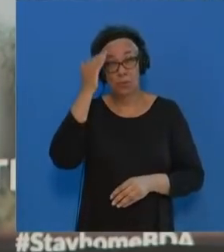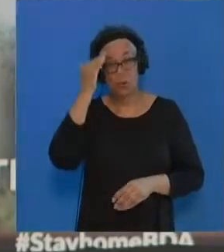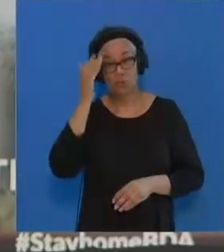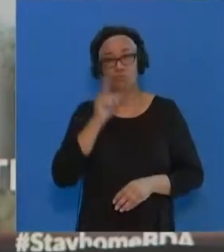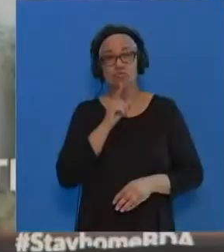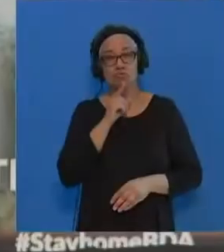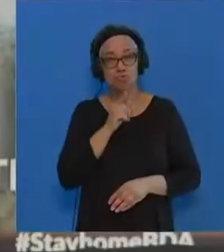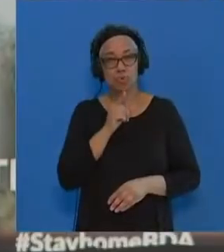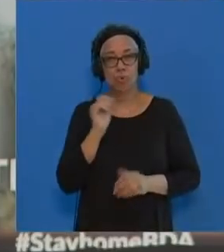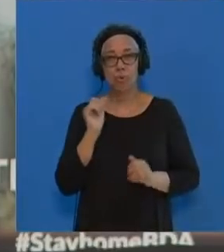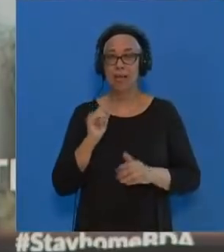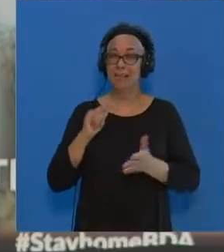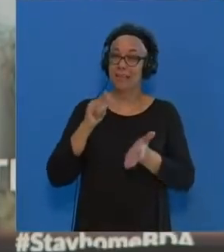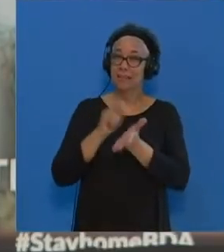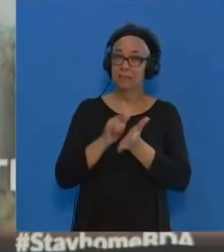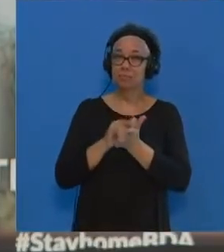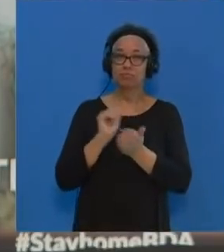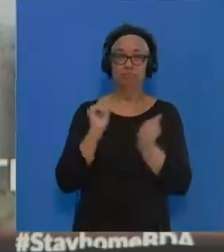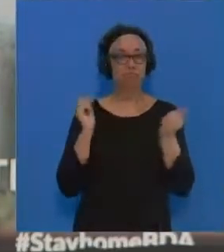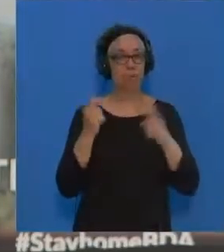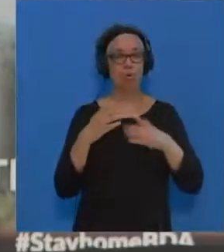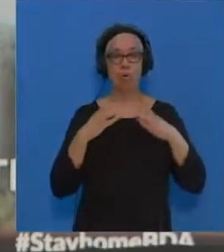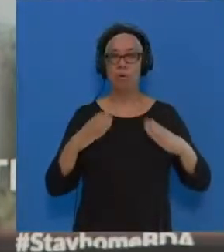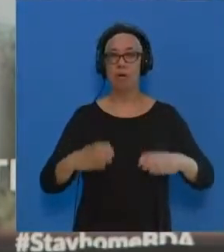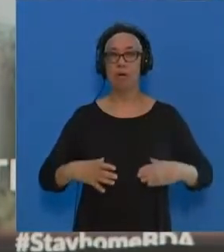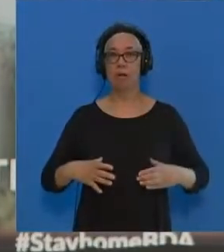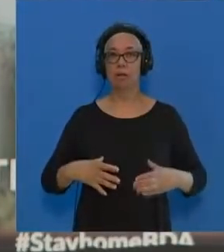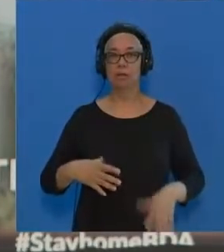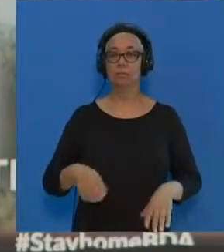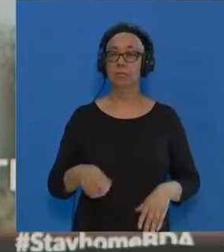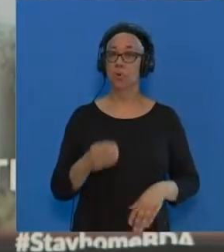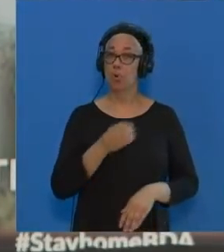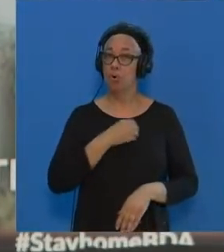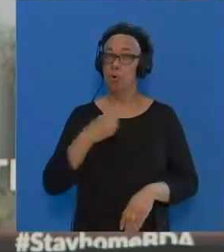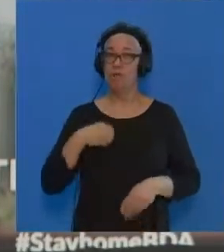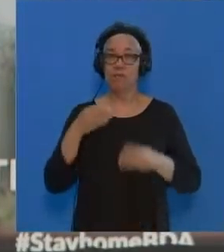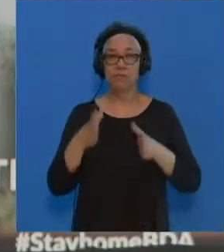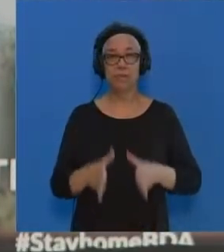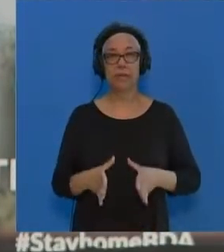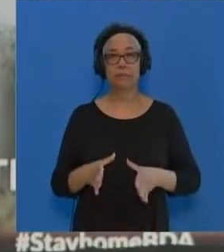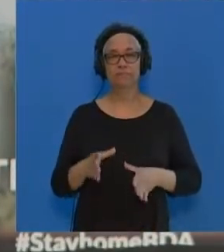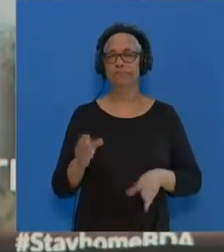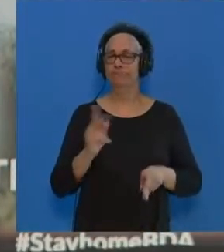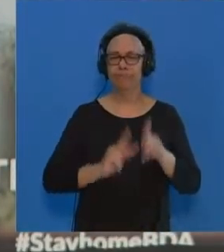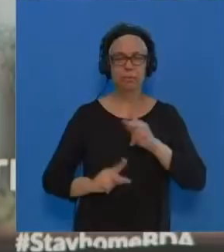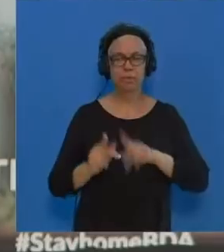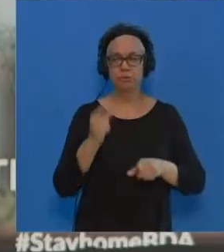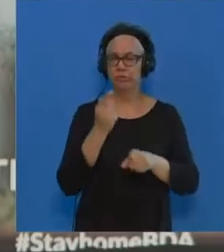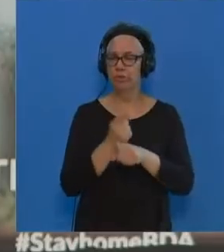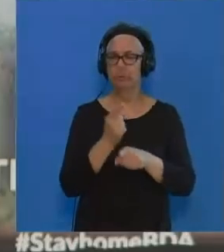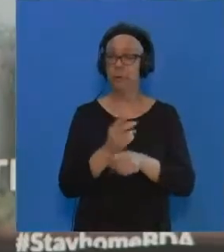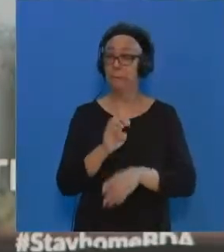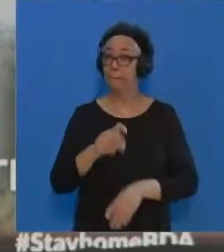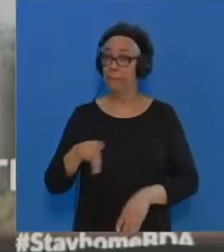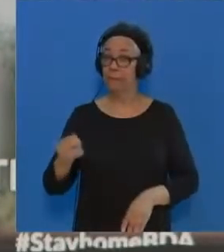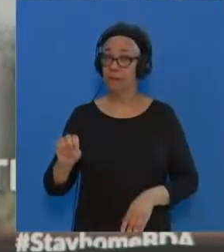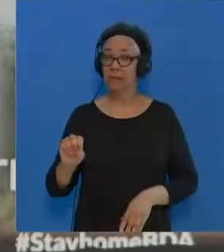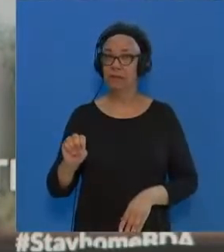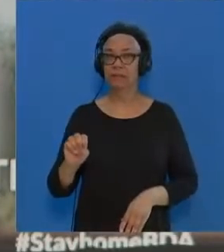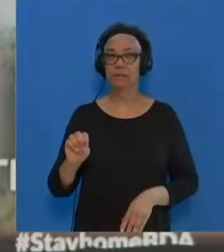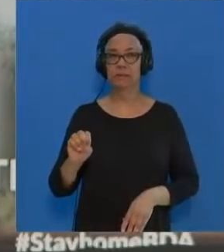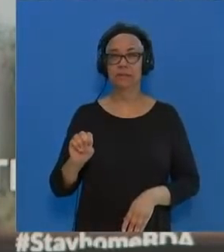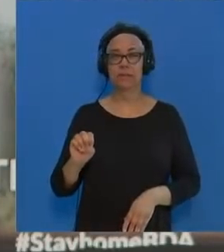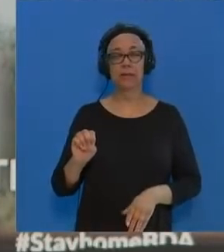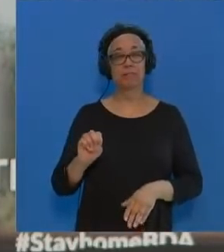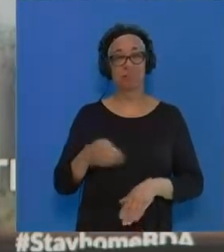all customs officers, airport workers, and officials will have on appropriate PPE, and there'll be physical distancing measures in place,